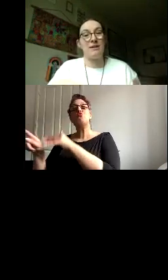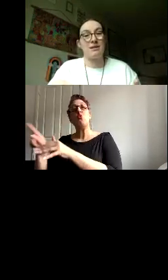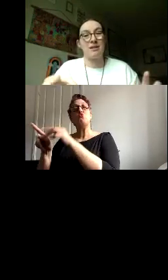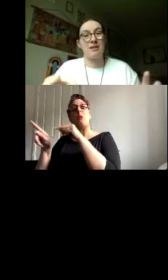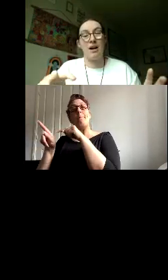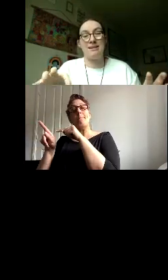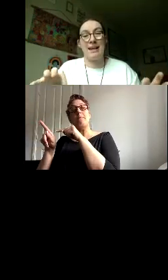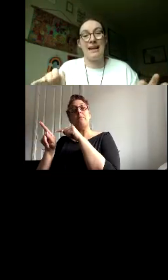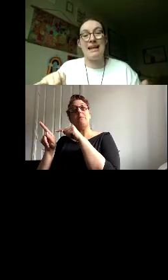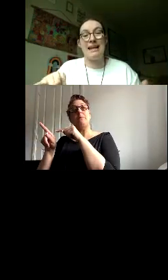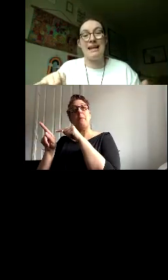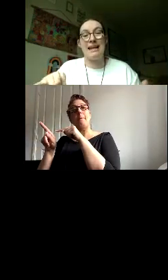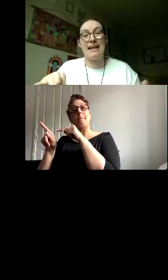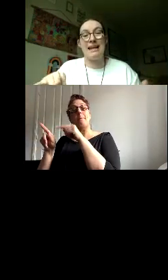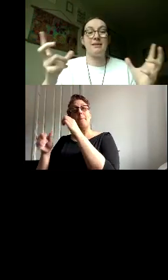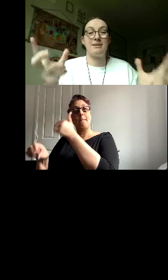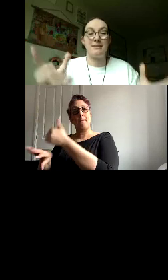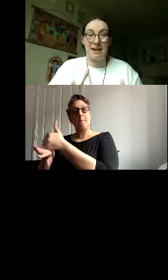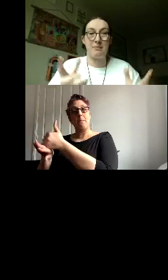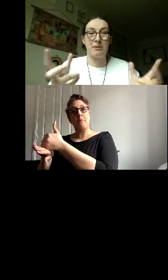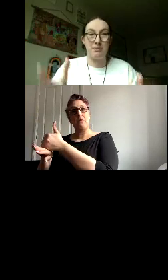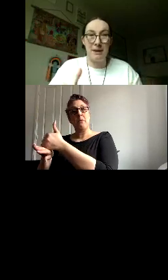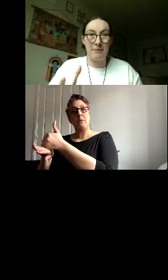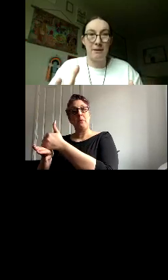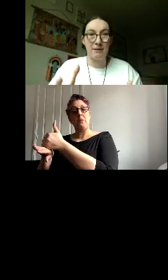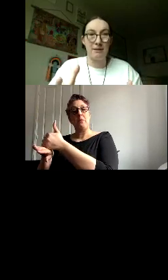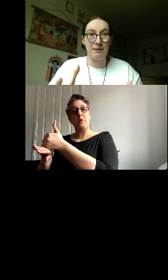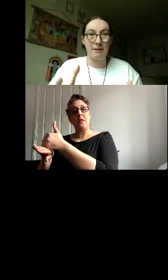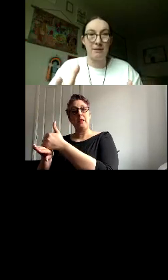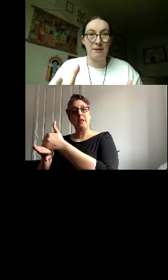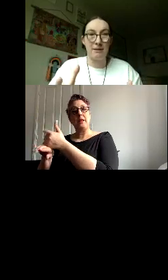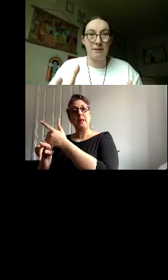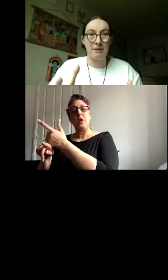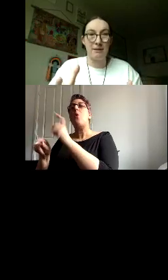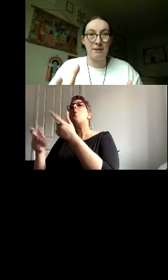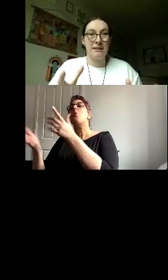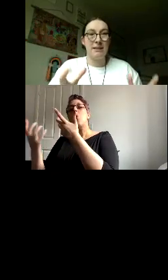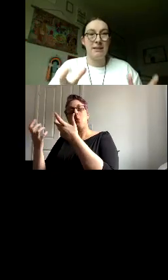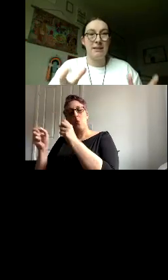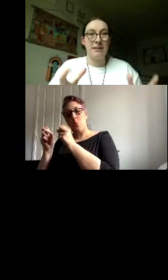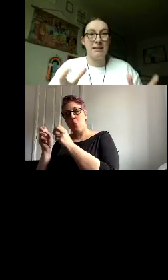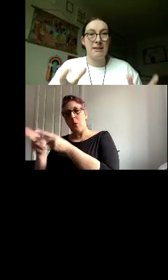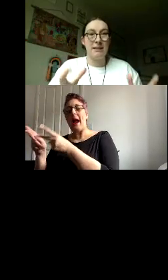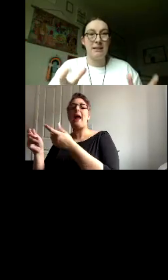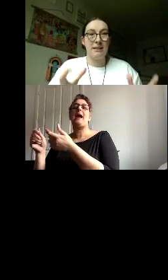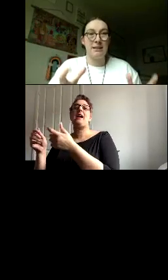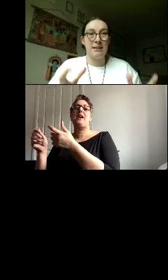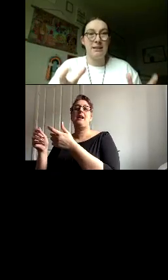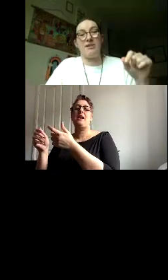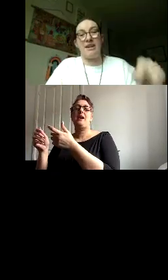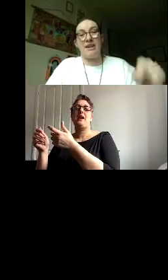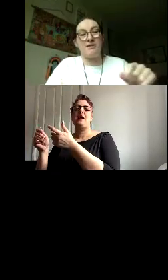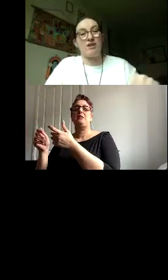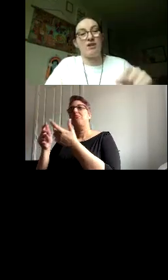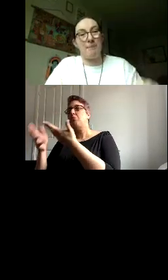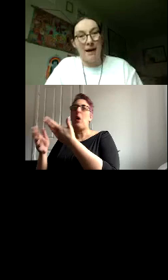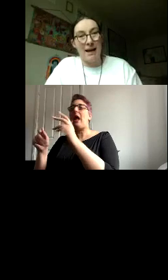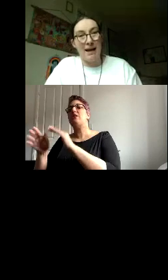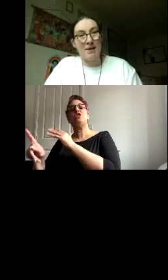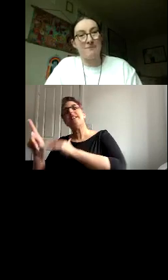way society is organized enables people. It's not a problem with people's kind of individual